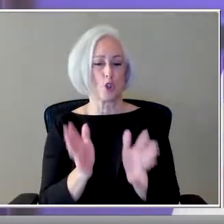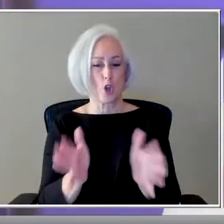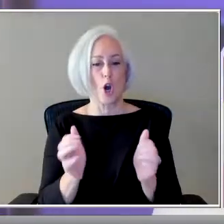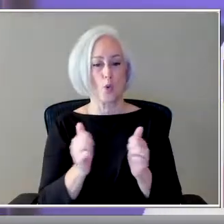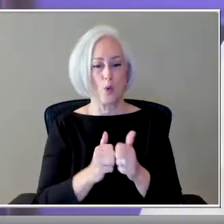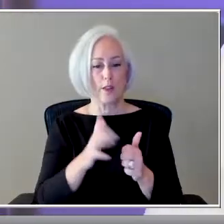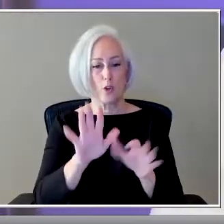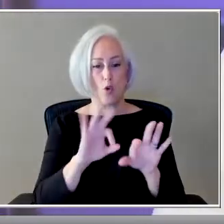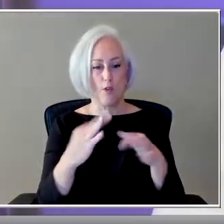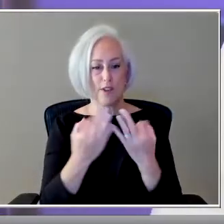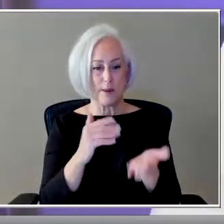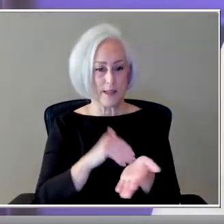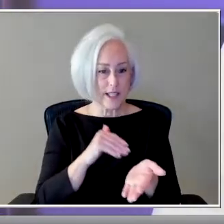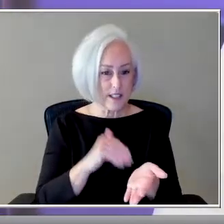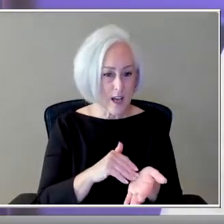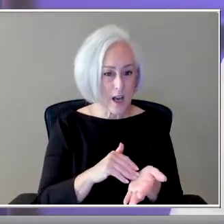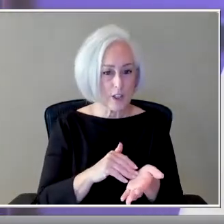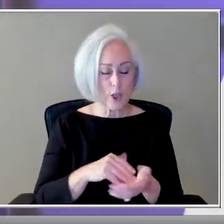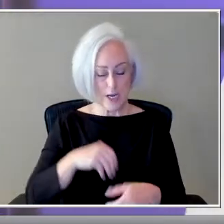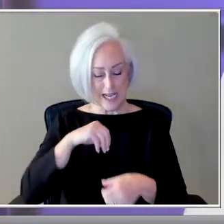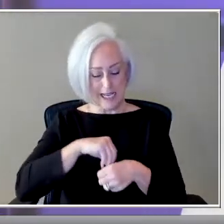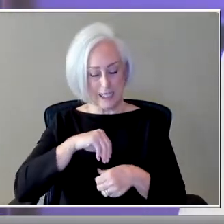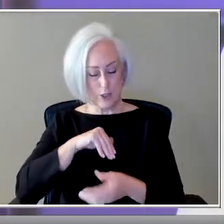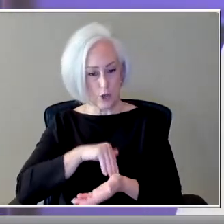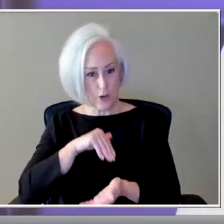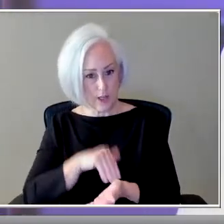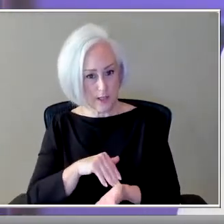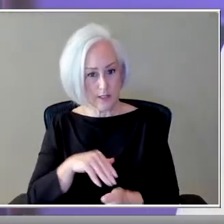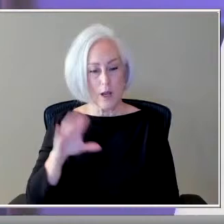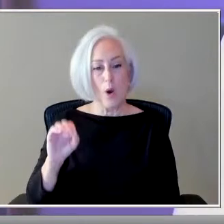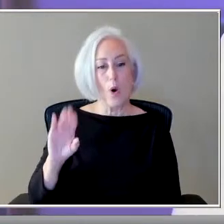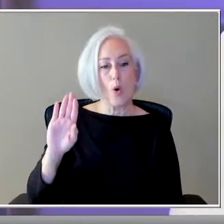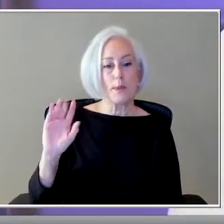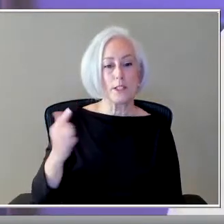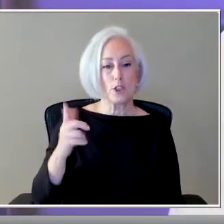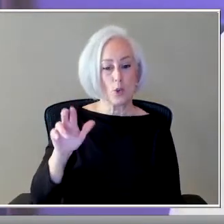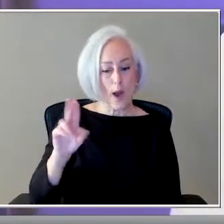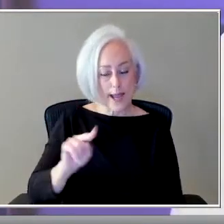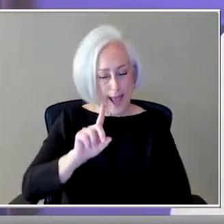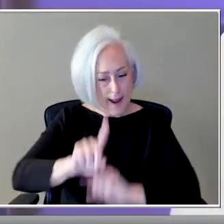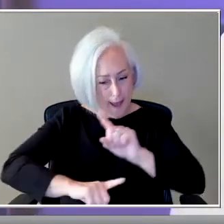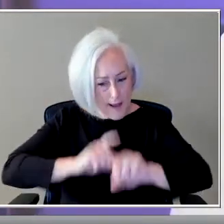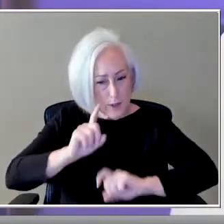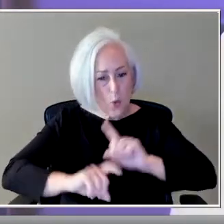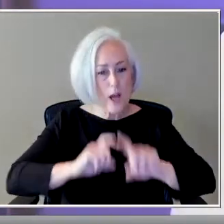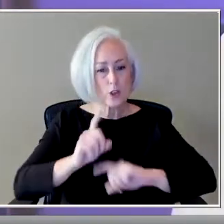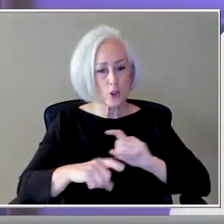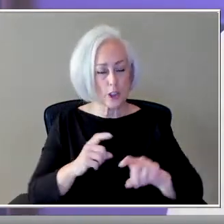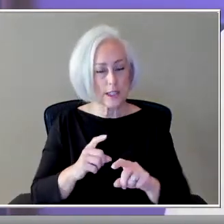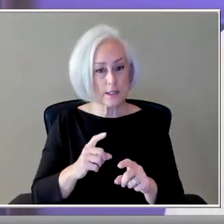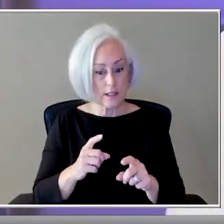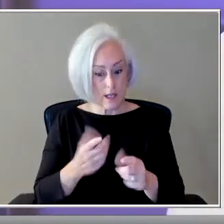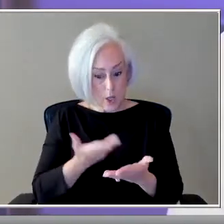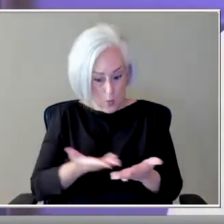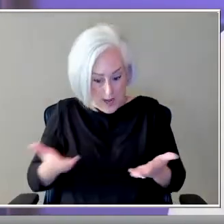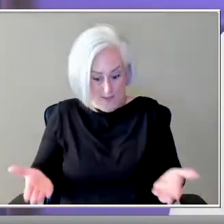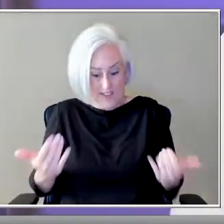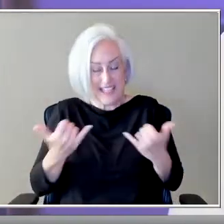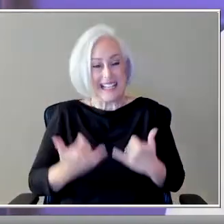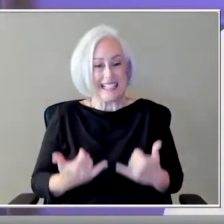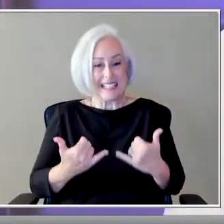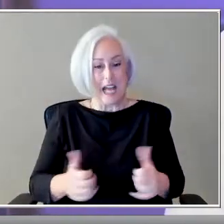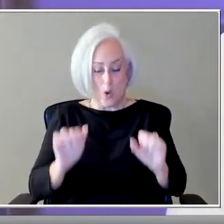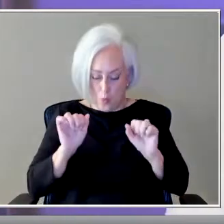your internist, with your obstetrician gynecologist. Ask these questions. There are things in place now that we can